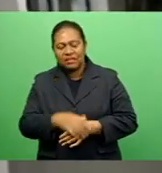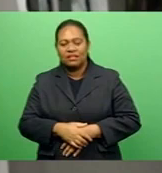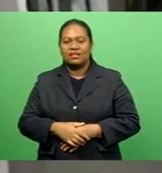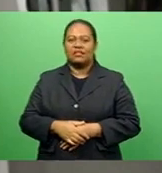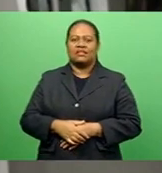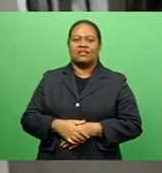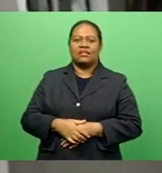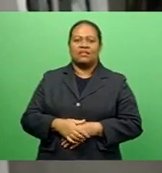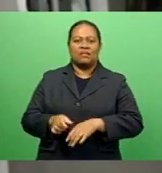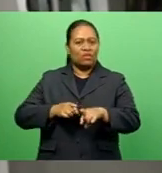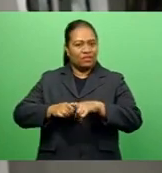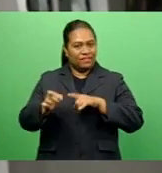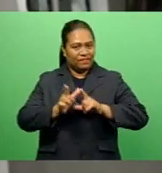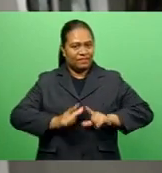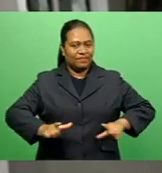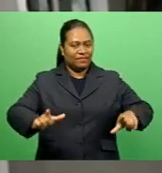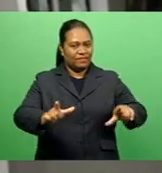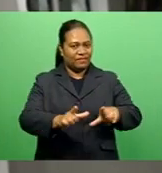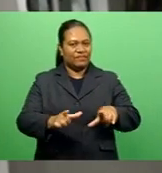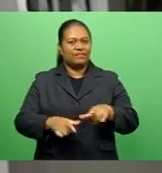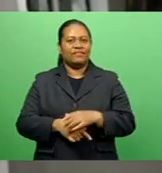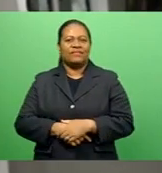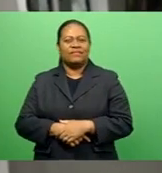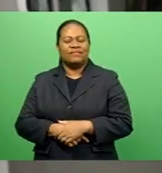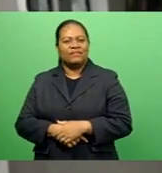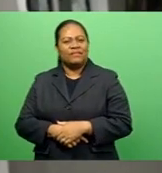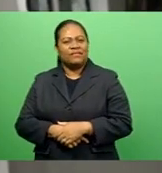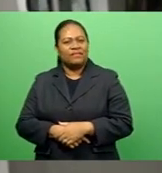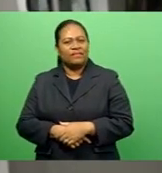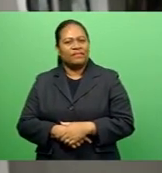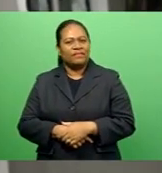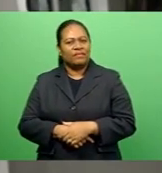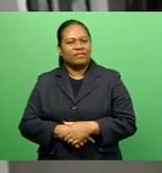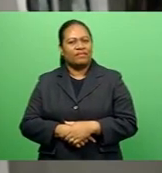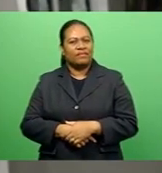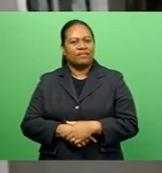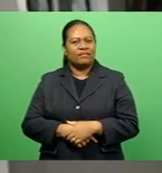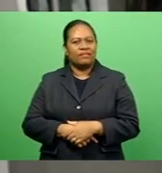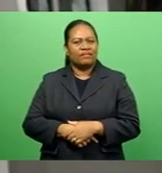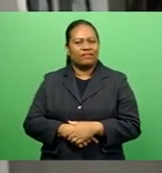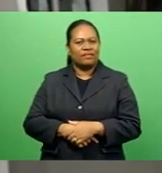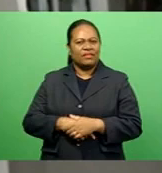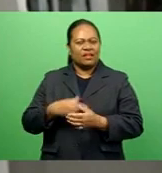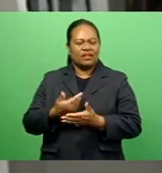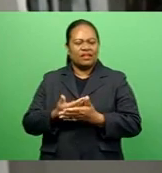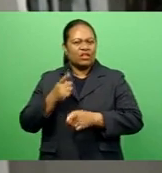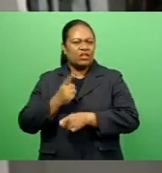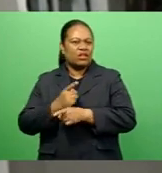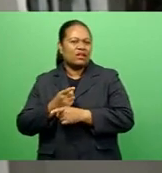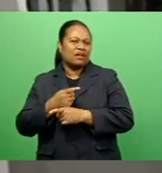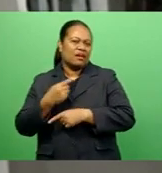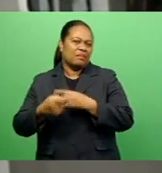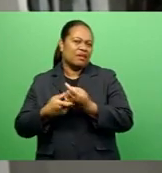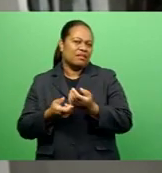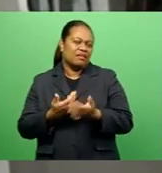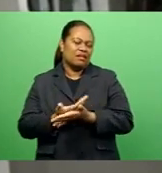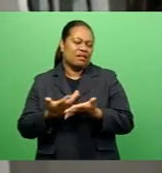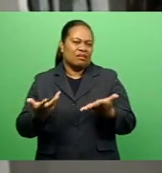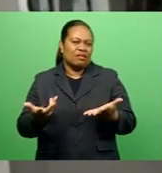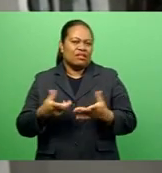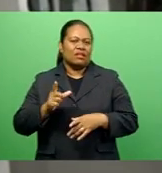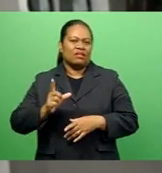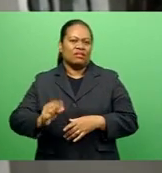that will be ongoing with South Pacific Coffee. People talking about how we can provide maybe single origin options